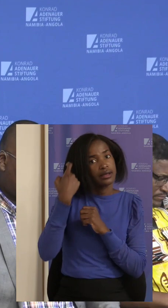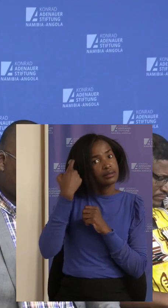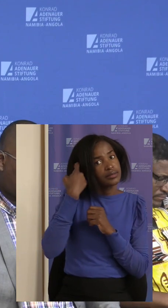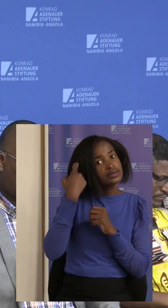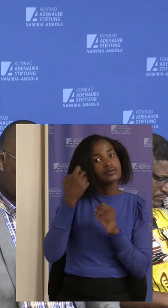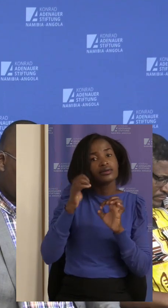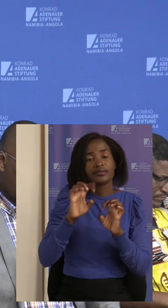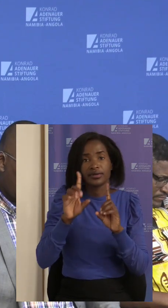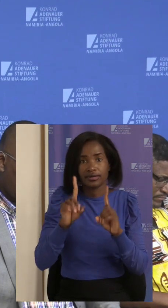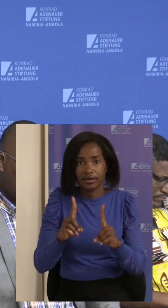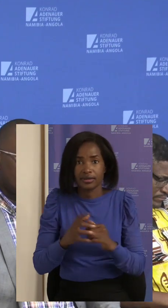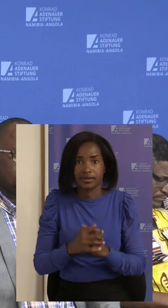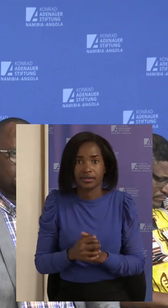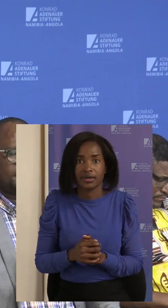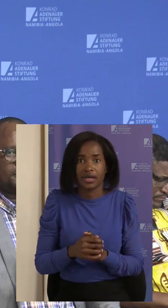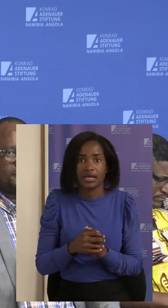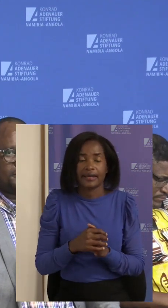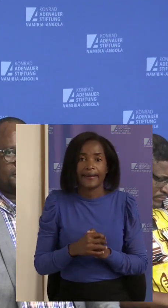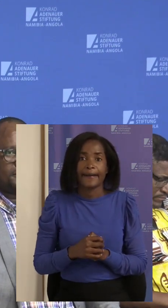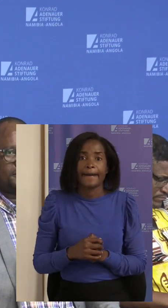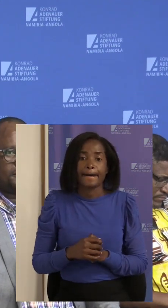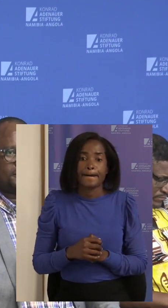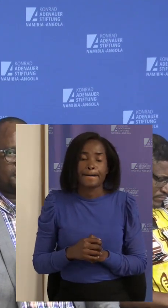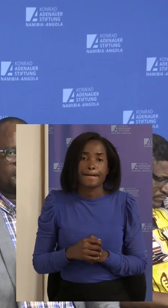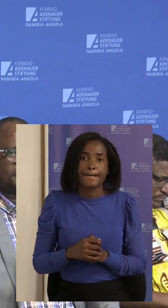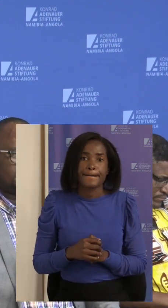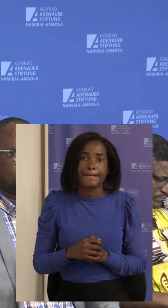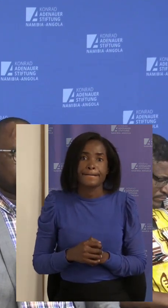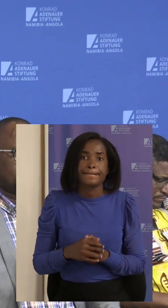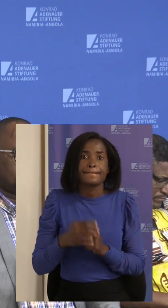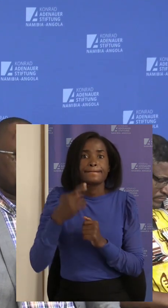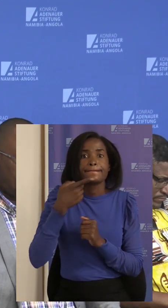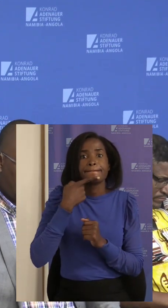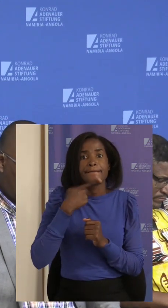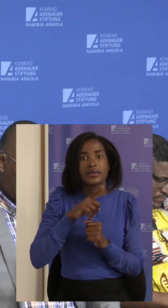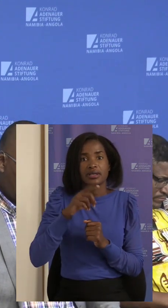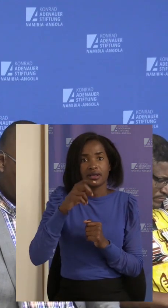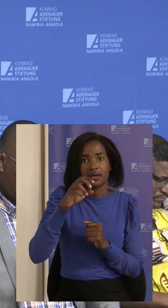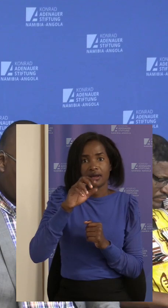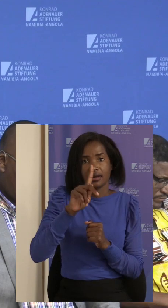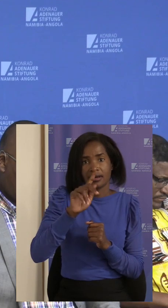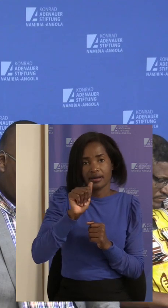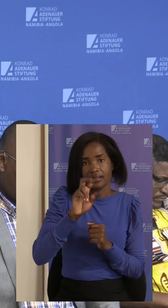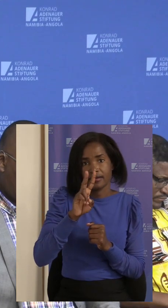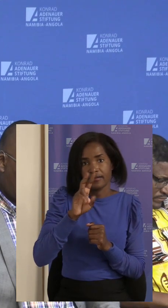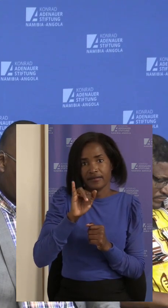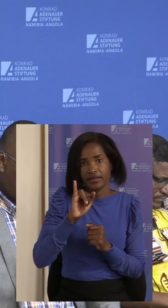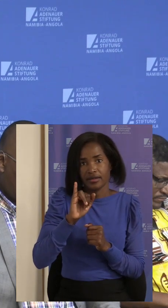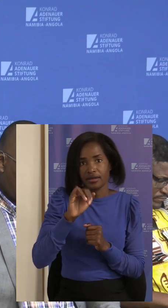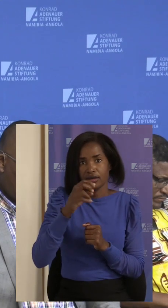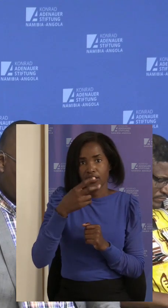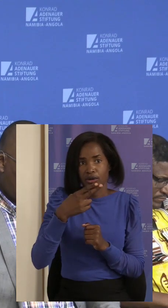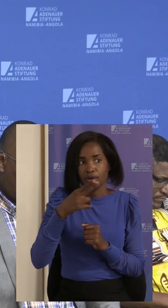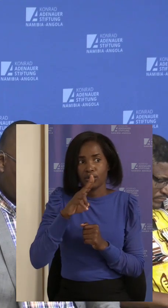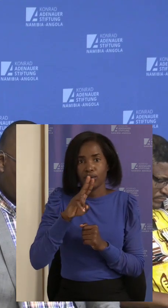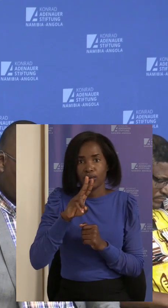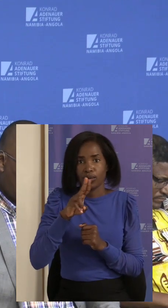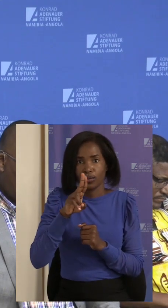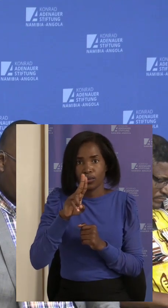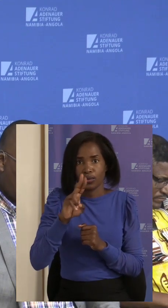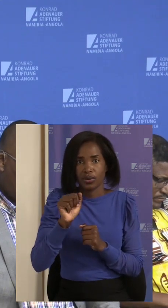of Education, Arts and Culture. Mr. Mahongora Kaviua, Secretary General